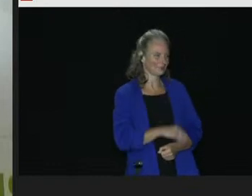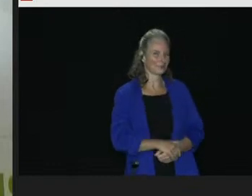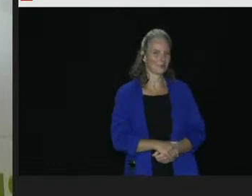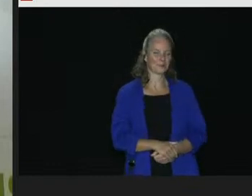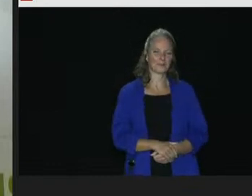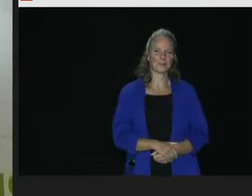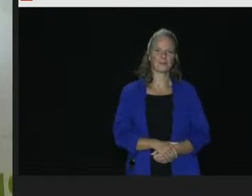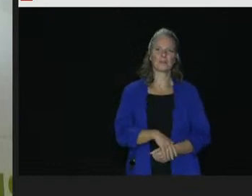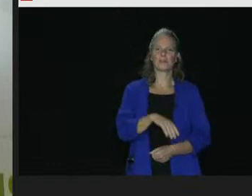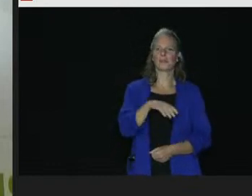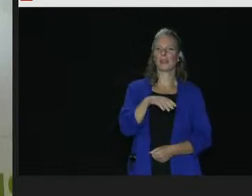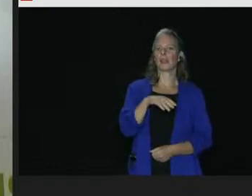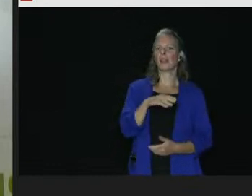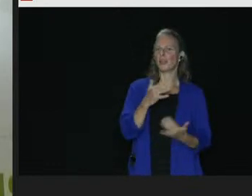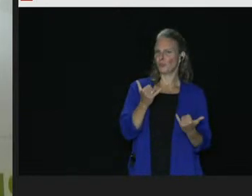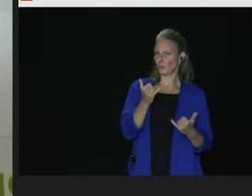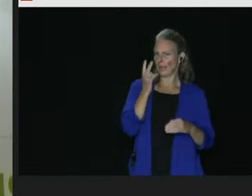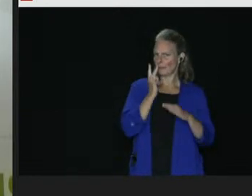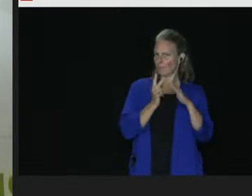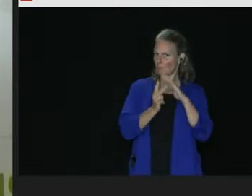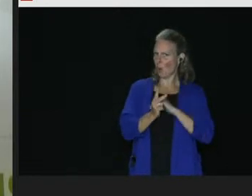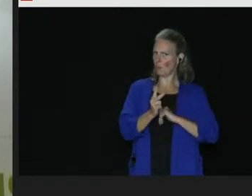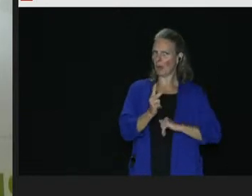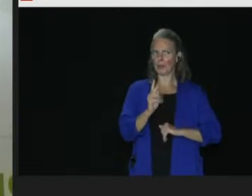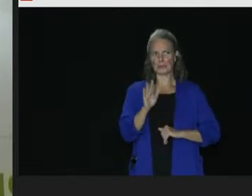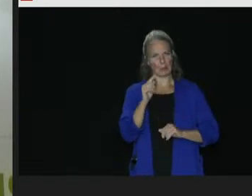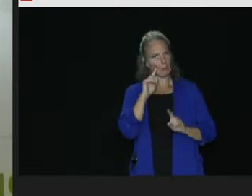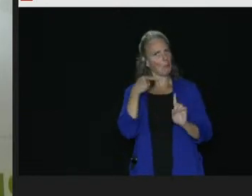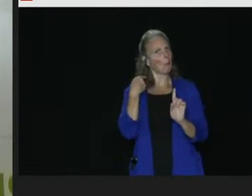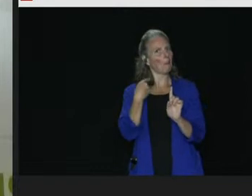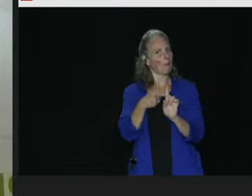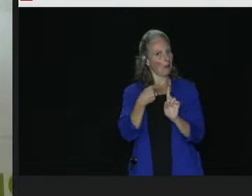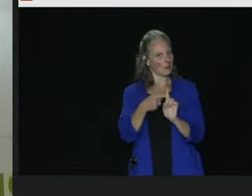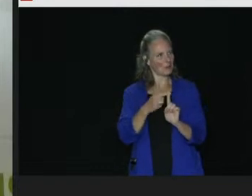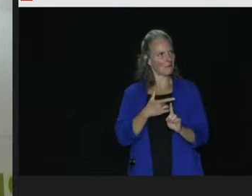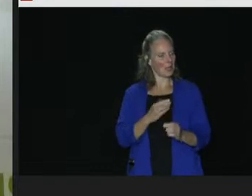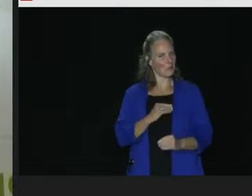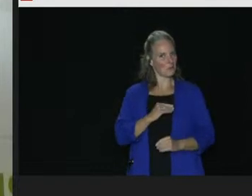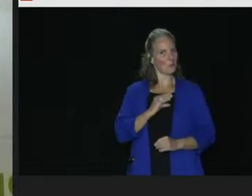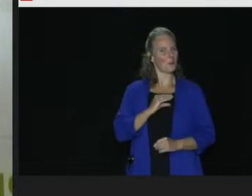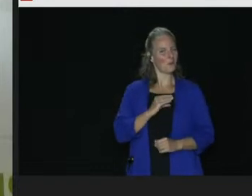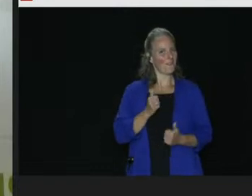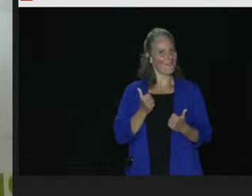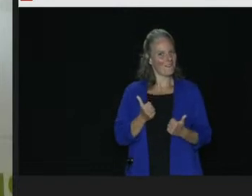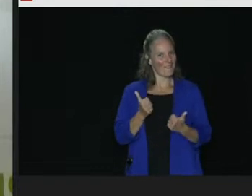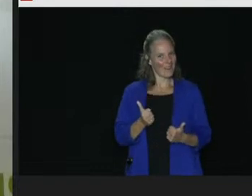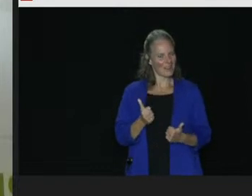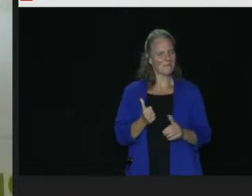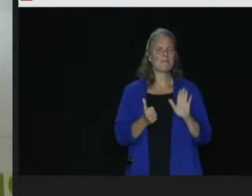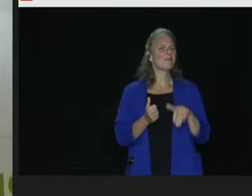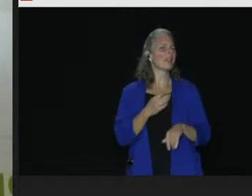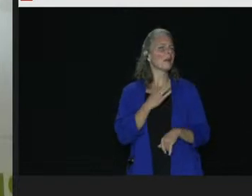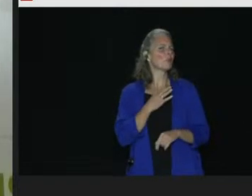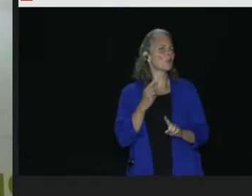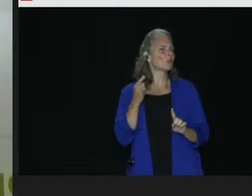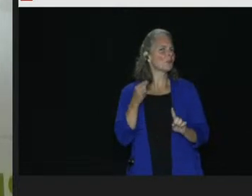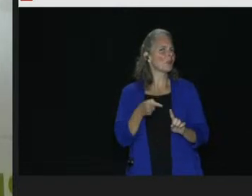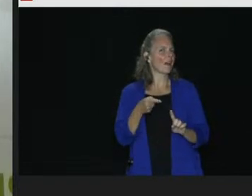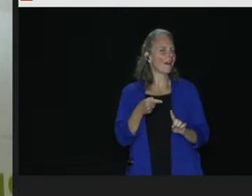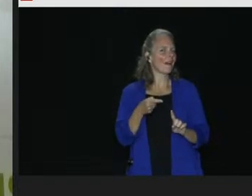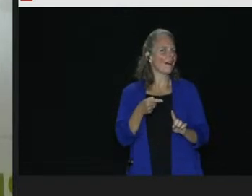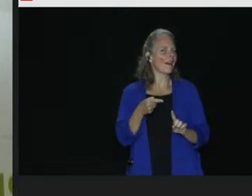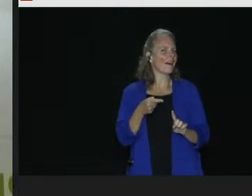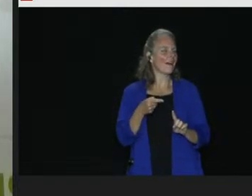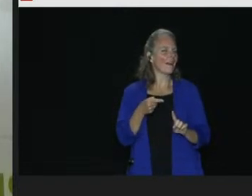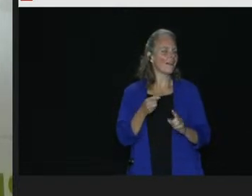Today's modeling looks fairly positive, which is a nice change. And I'm wondering if you can tell me a bit about what type of a game changer it